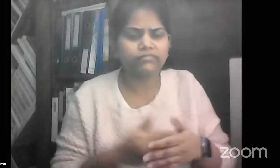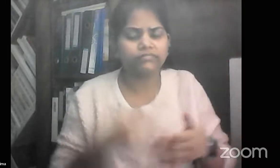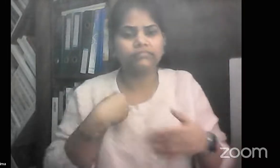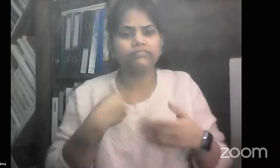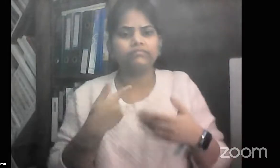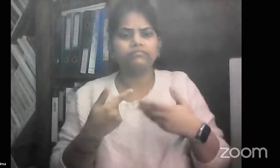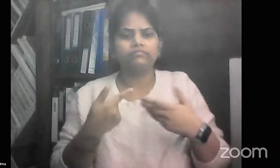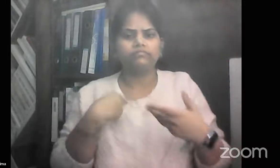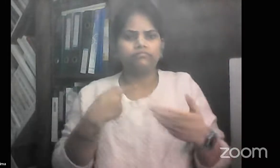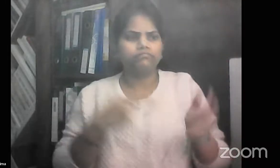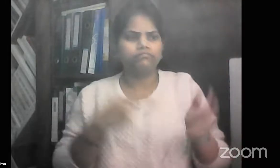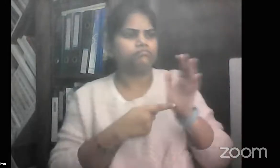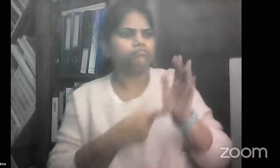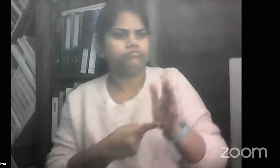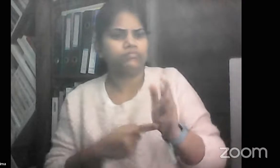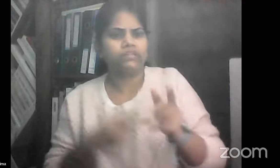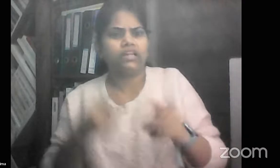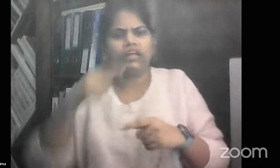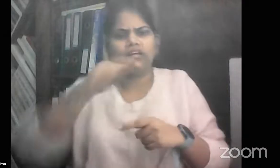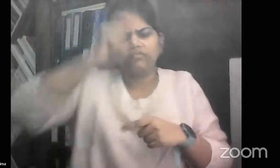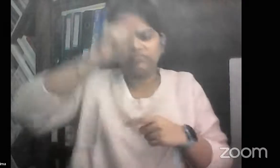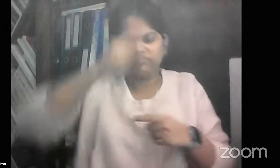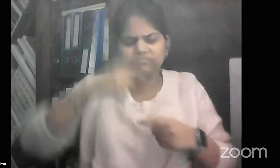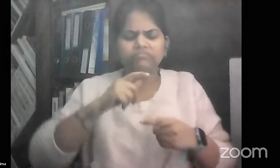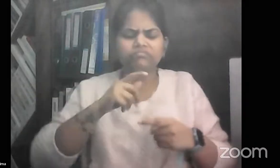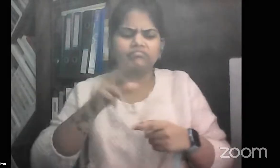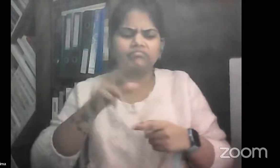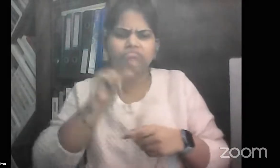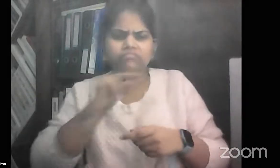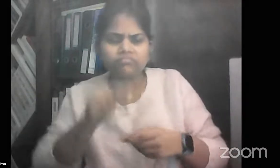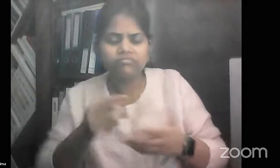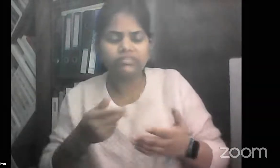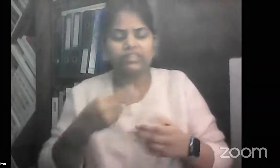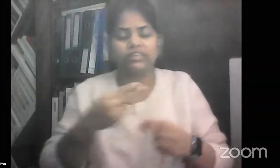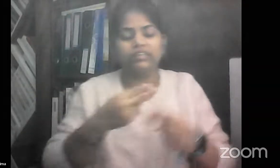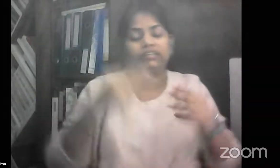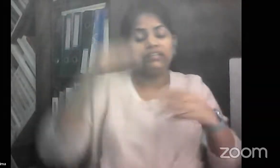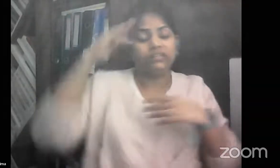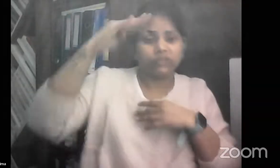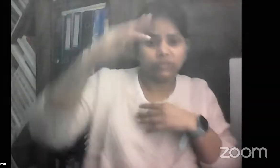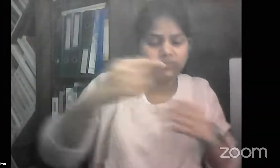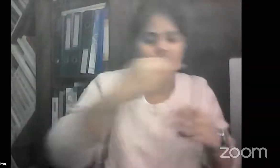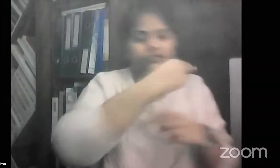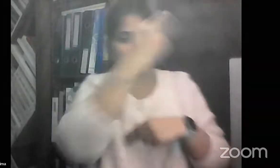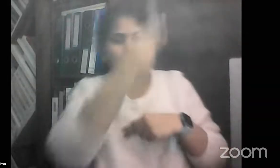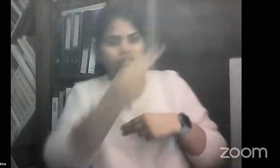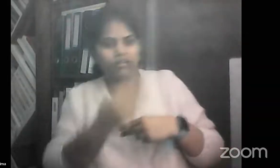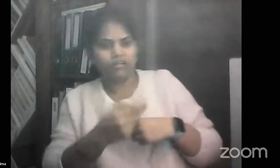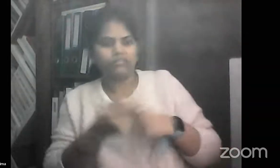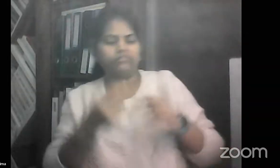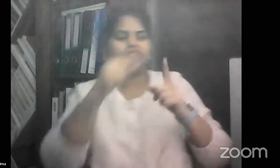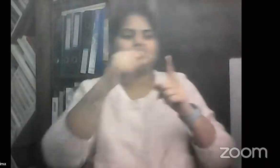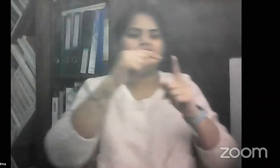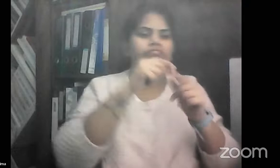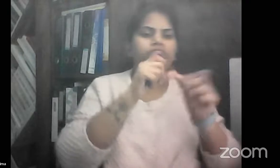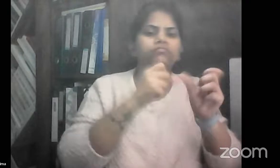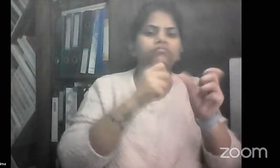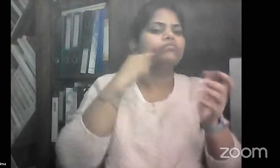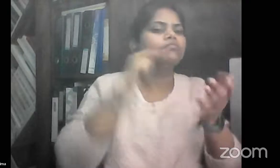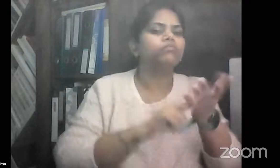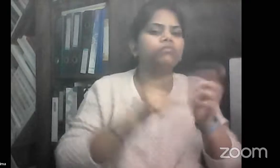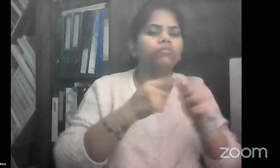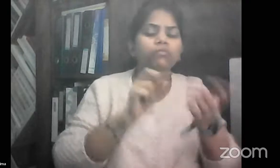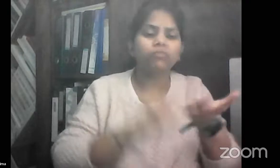represented in literature, theories, art, painting, media, in its own ways.